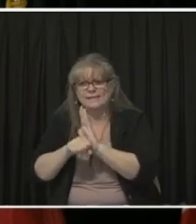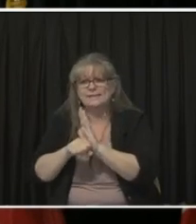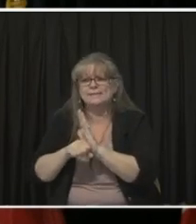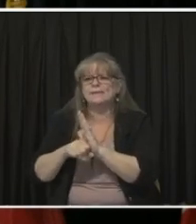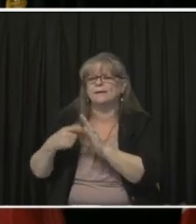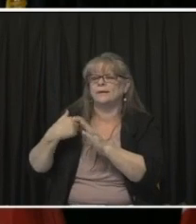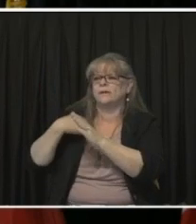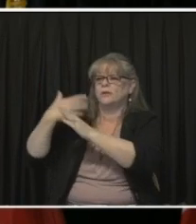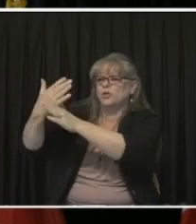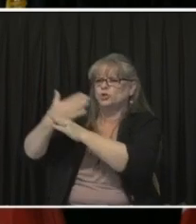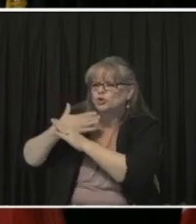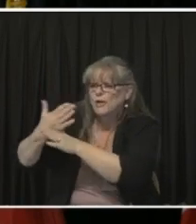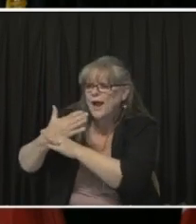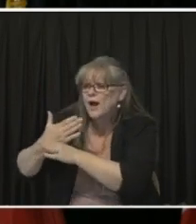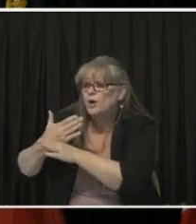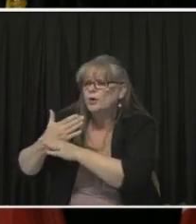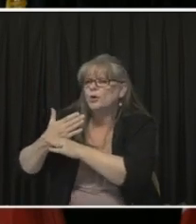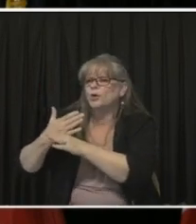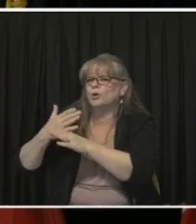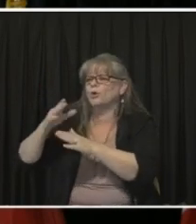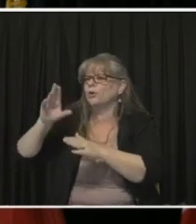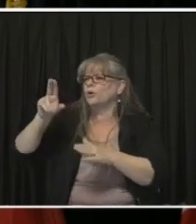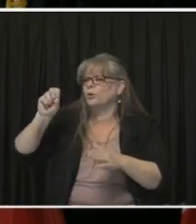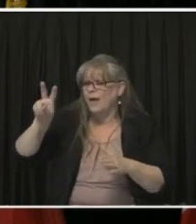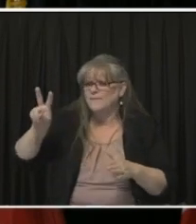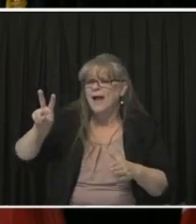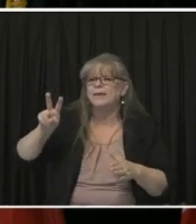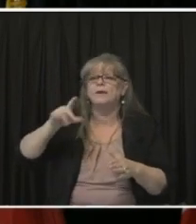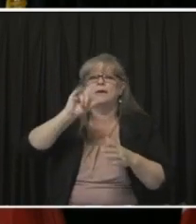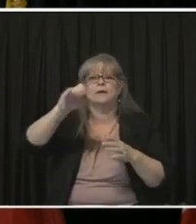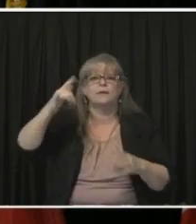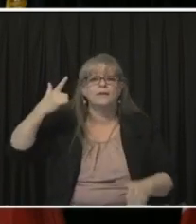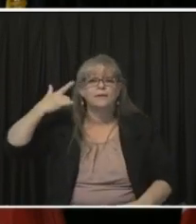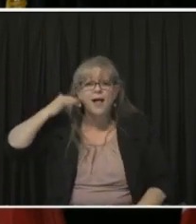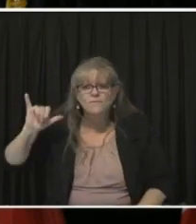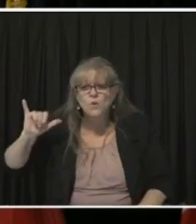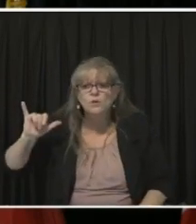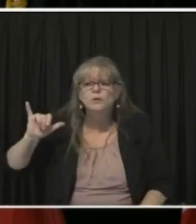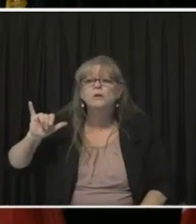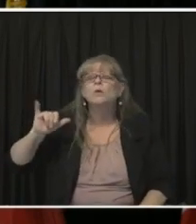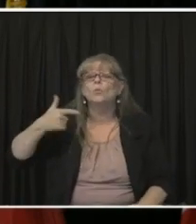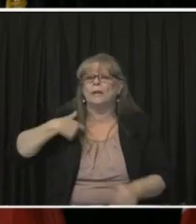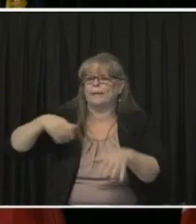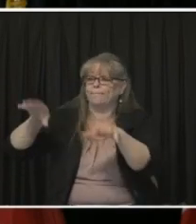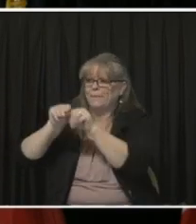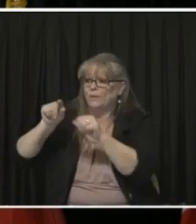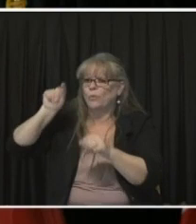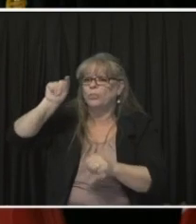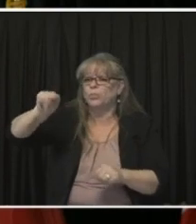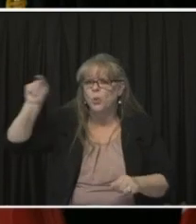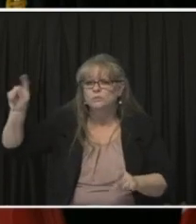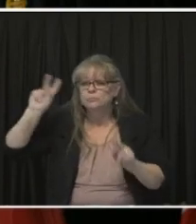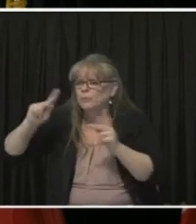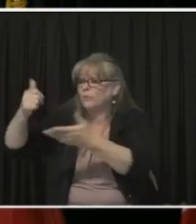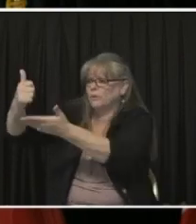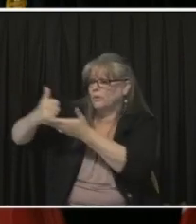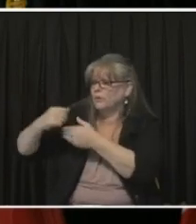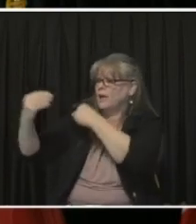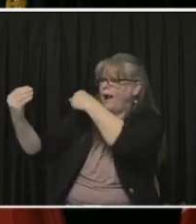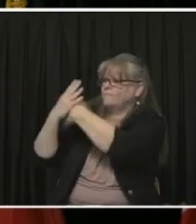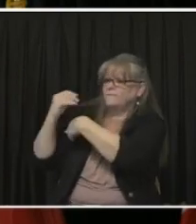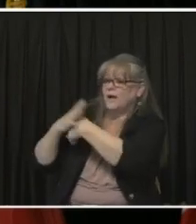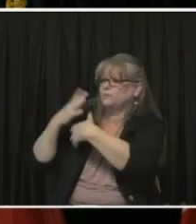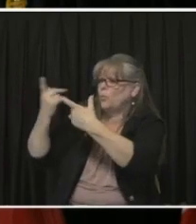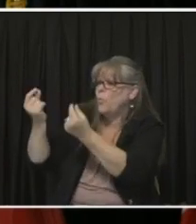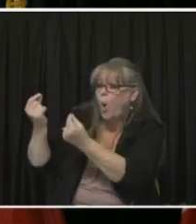Nevada, Oregon, Washington, California, that's been very helpful to my chief of staff and has helped inform our decision making by elevating that to a higher level. There is